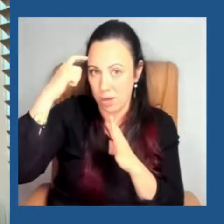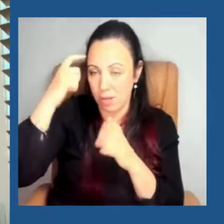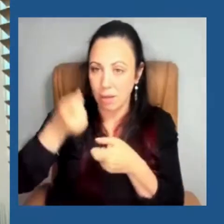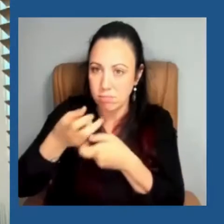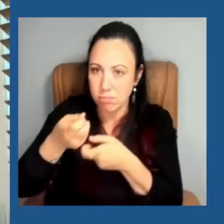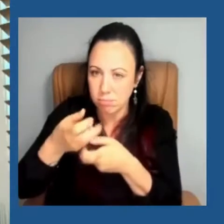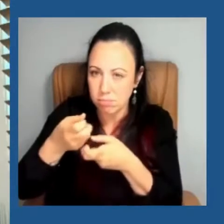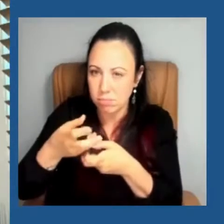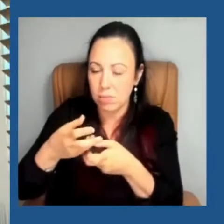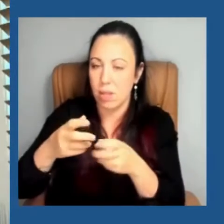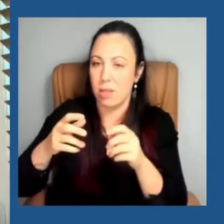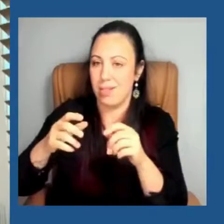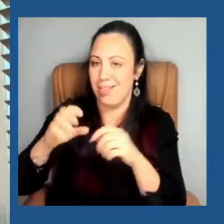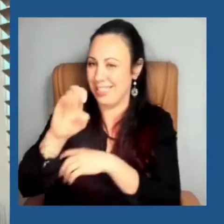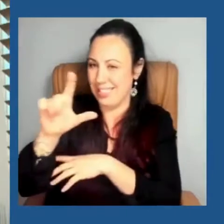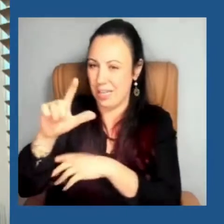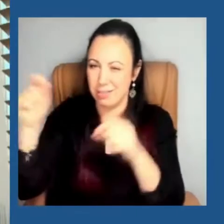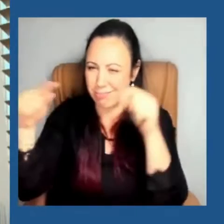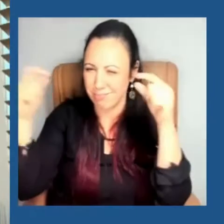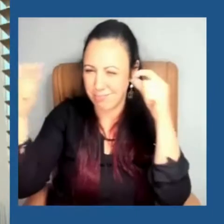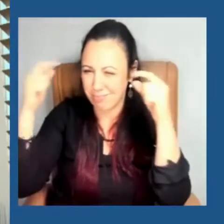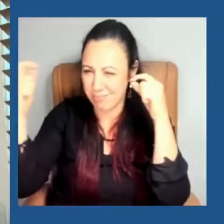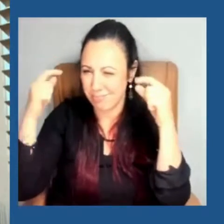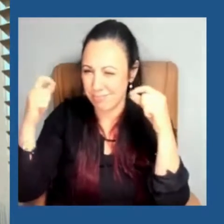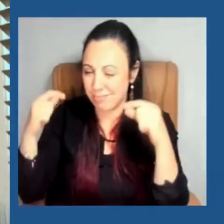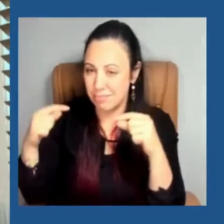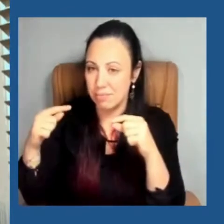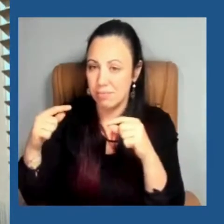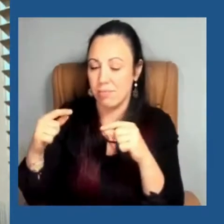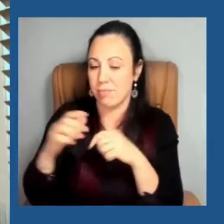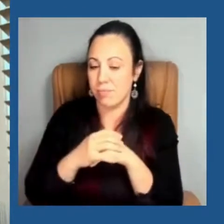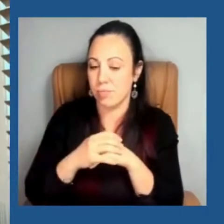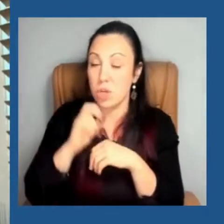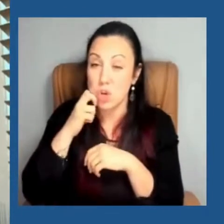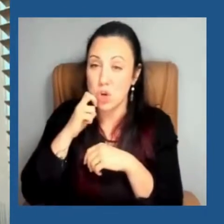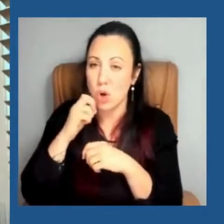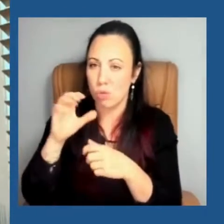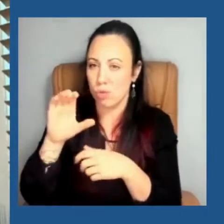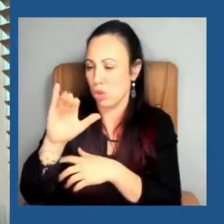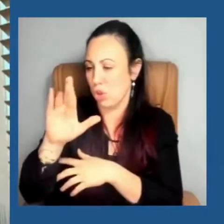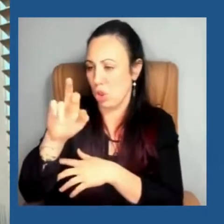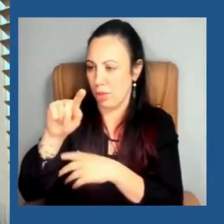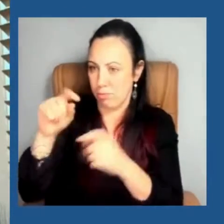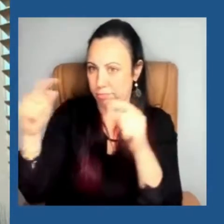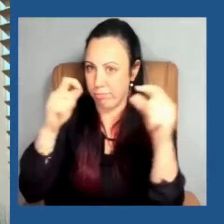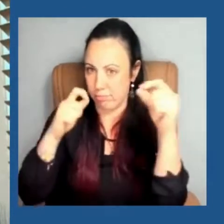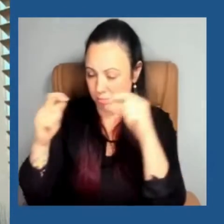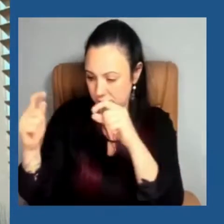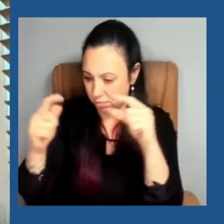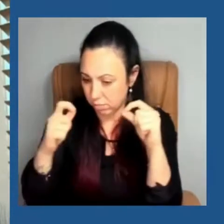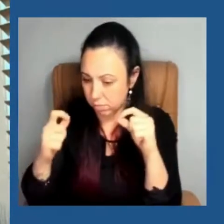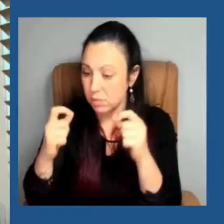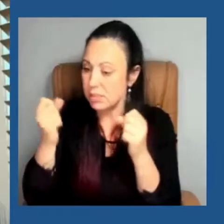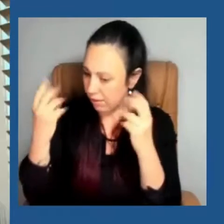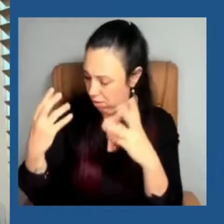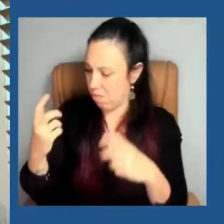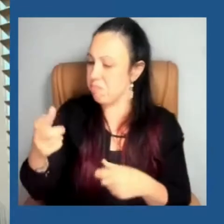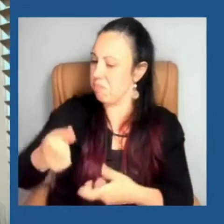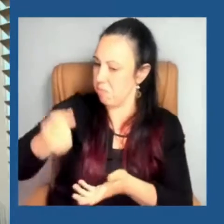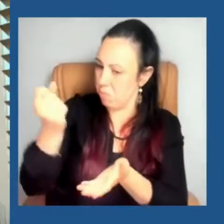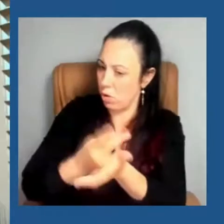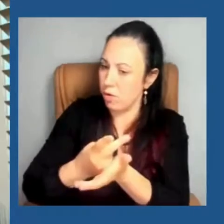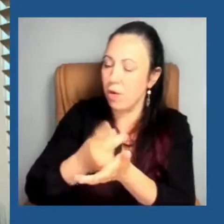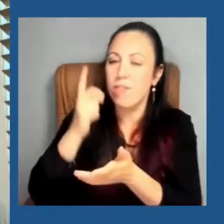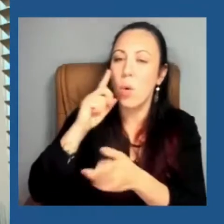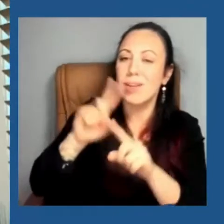or neurons and neural circuits in the brain. Several RTMS devices have been cleared to treat specific mental